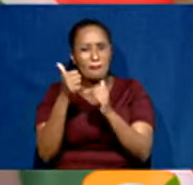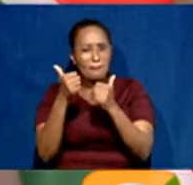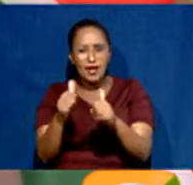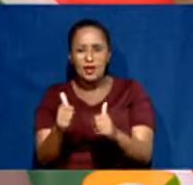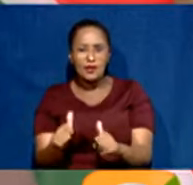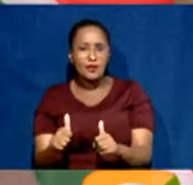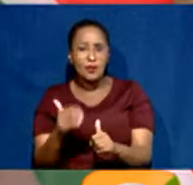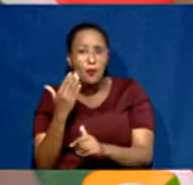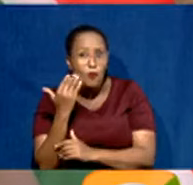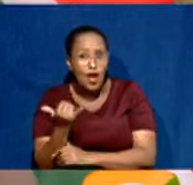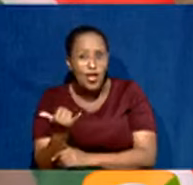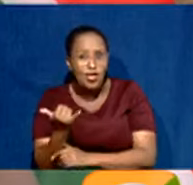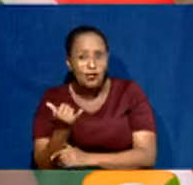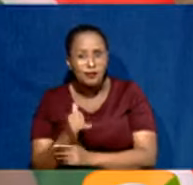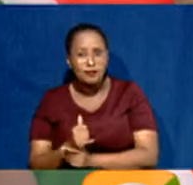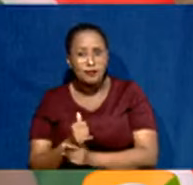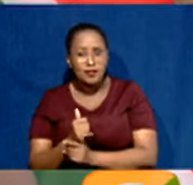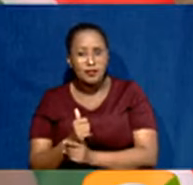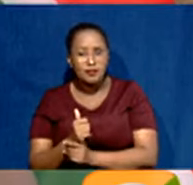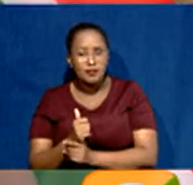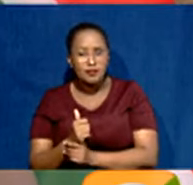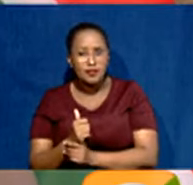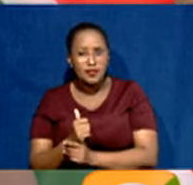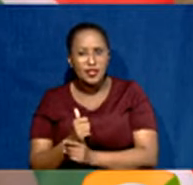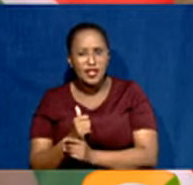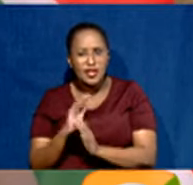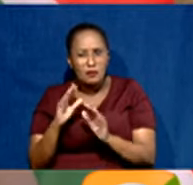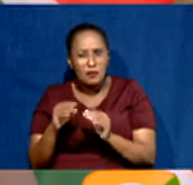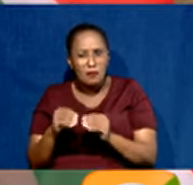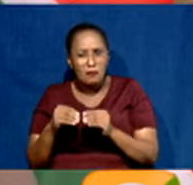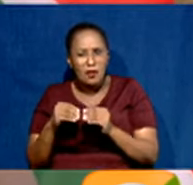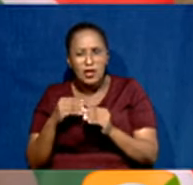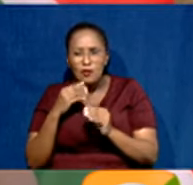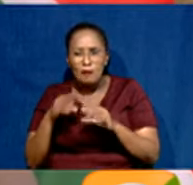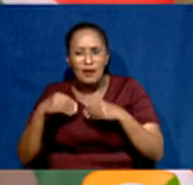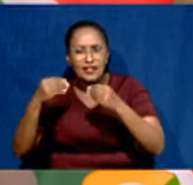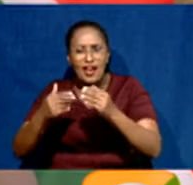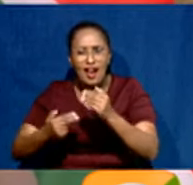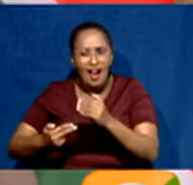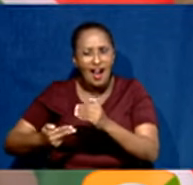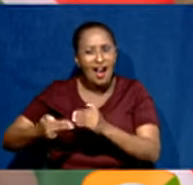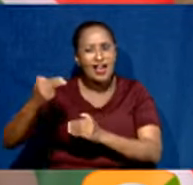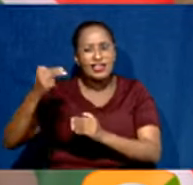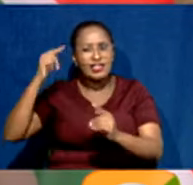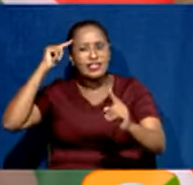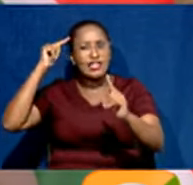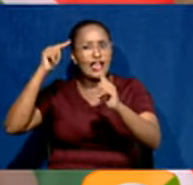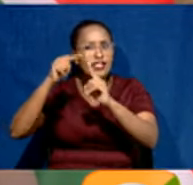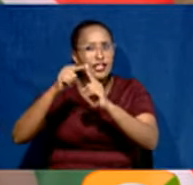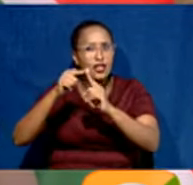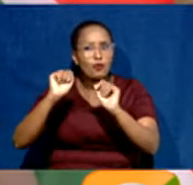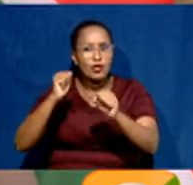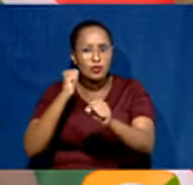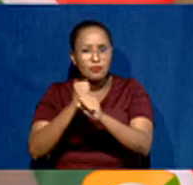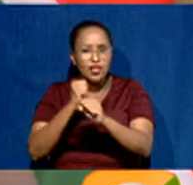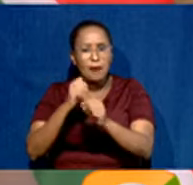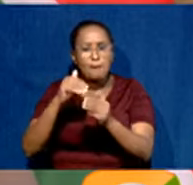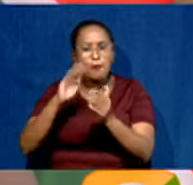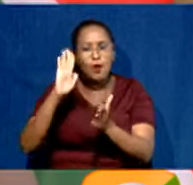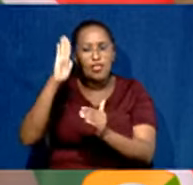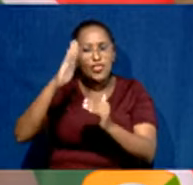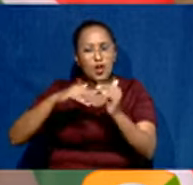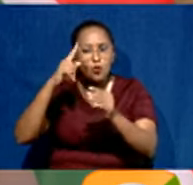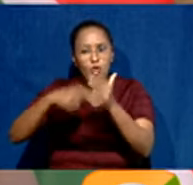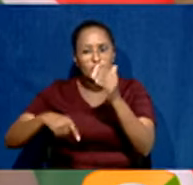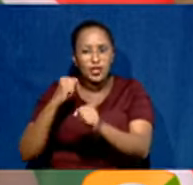targets? Because I gave them a very high target. Mr. President, because I wanted them to do much more than they are